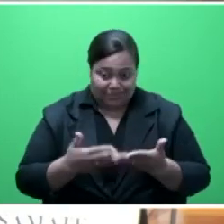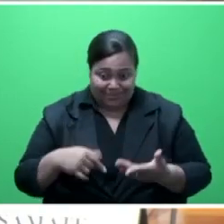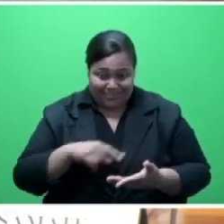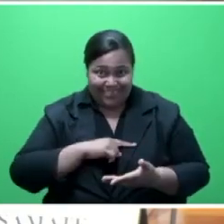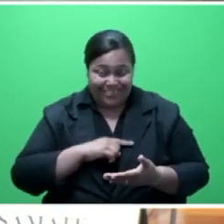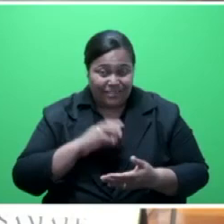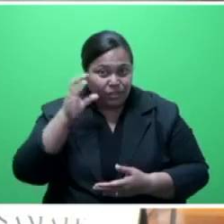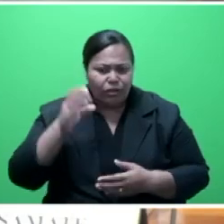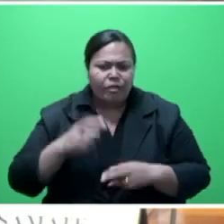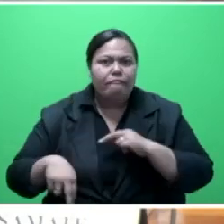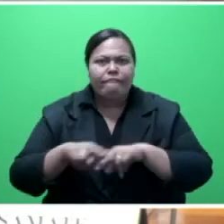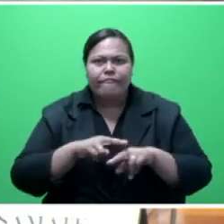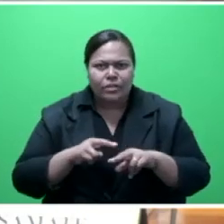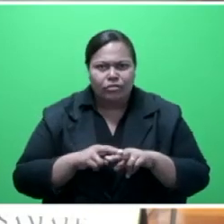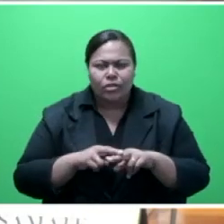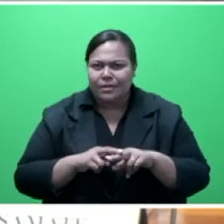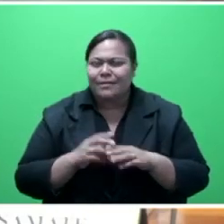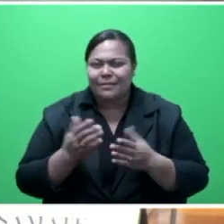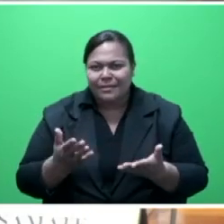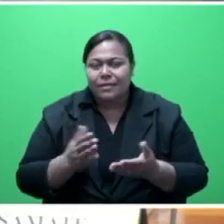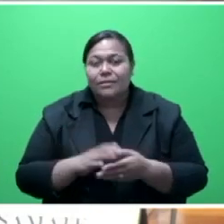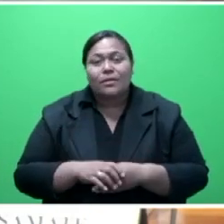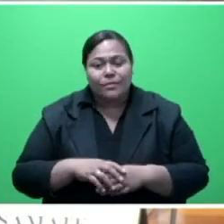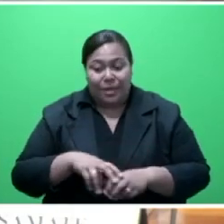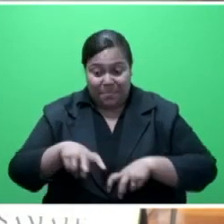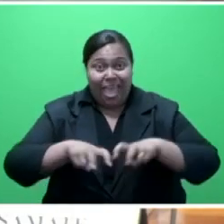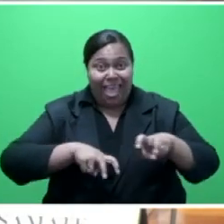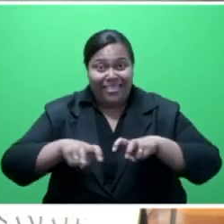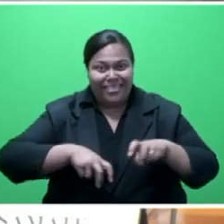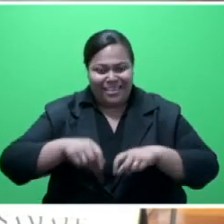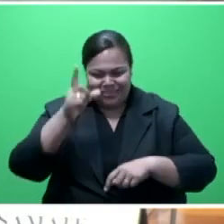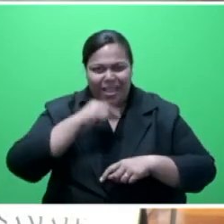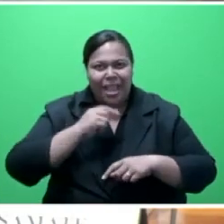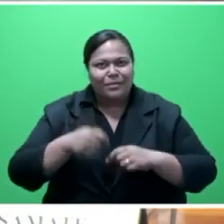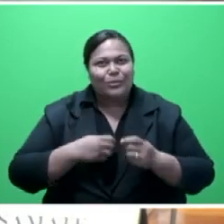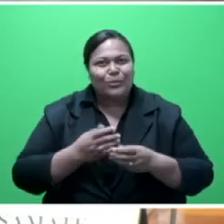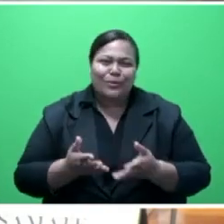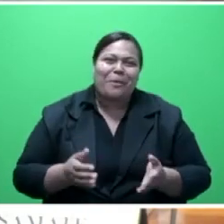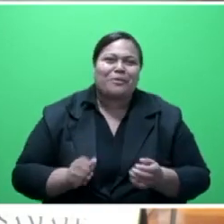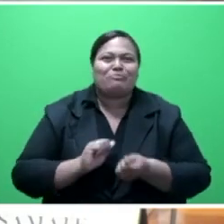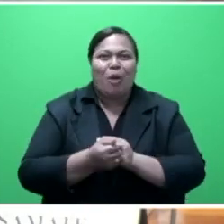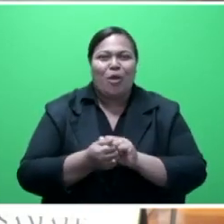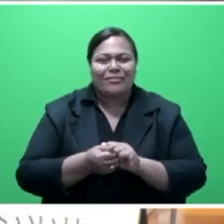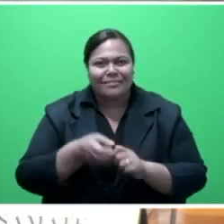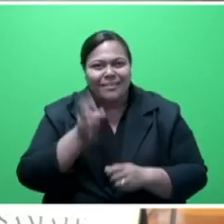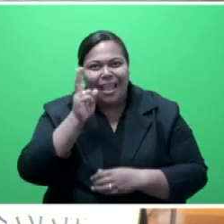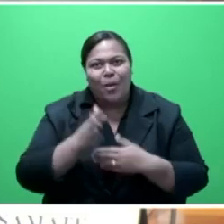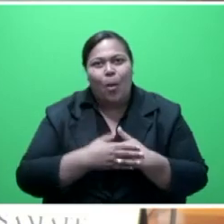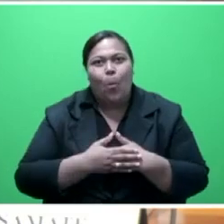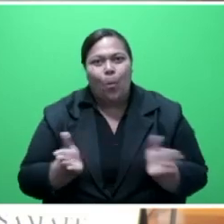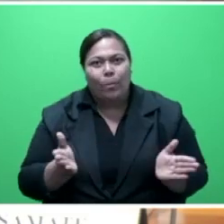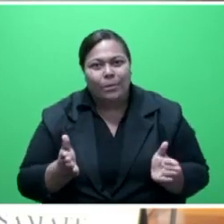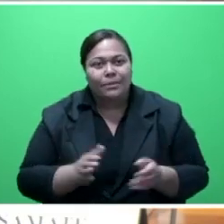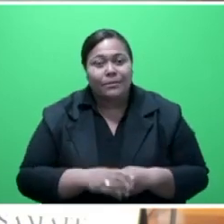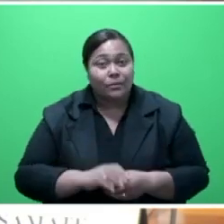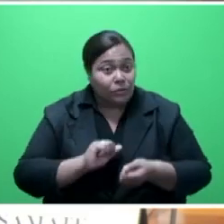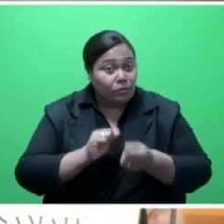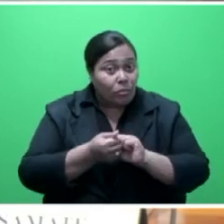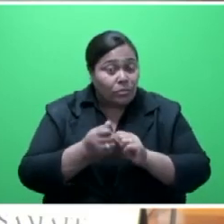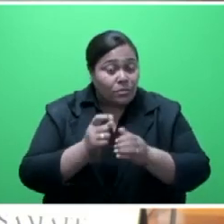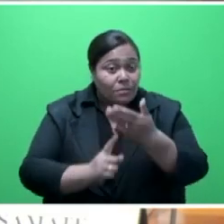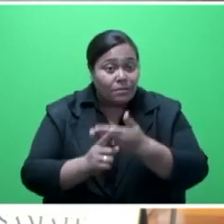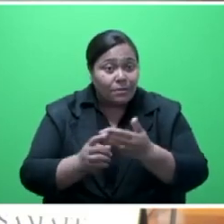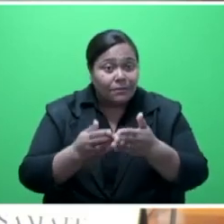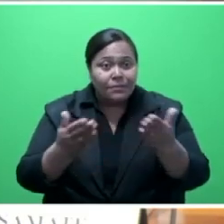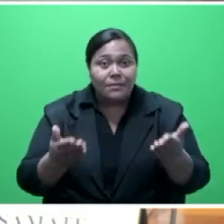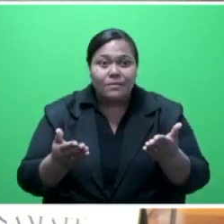is one of the few places in the world where athletes can safely lace up their boots and get back to competing. When it comes to sports, that's a